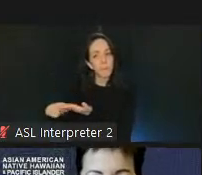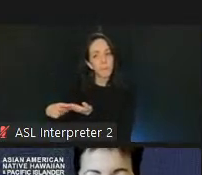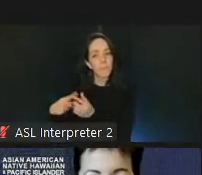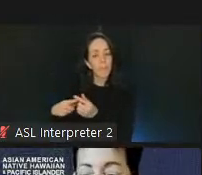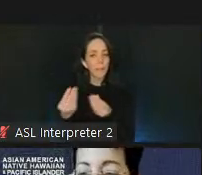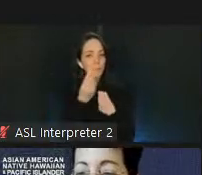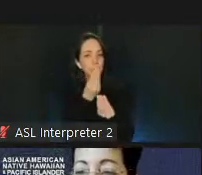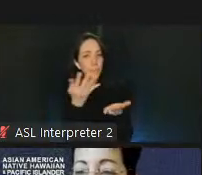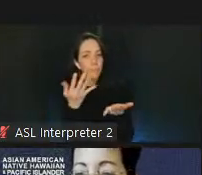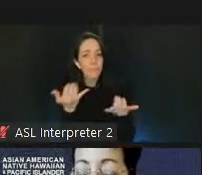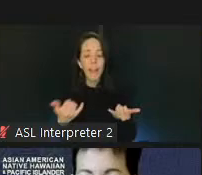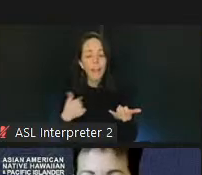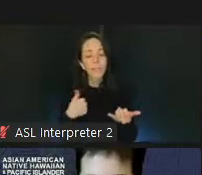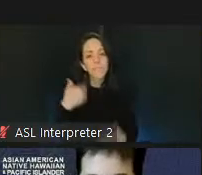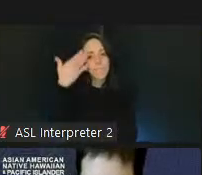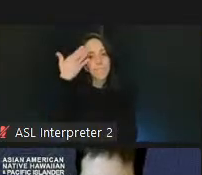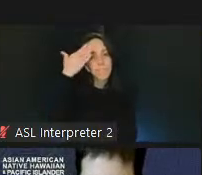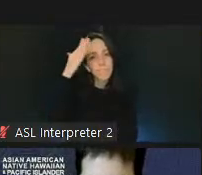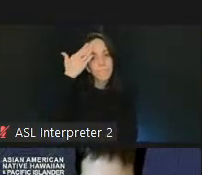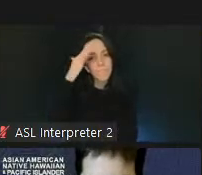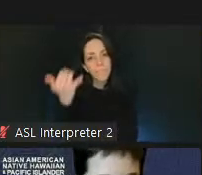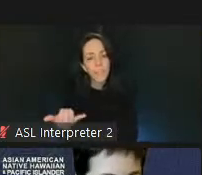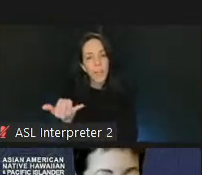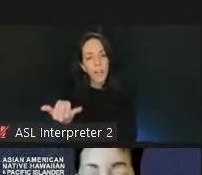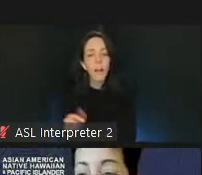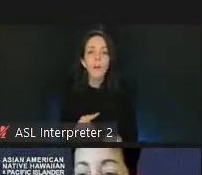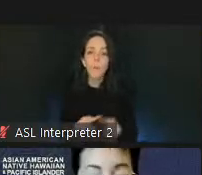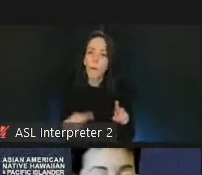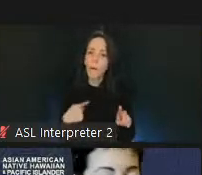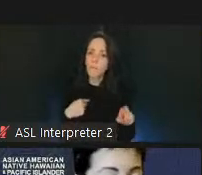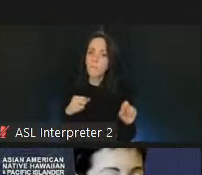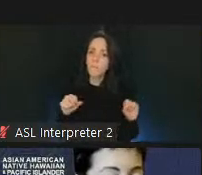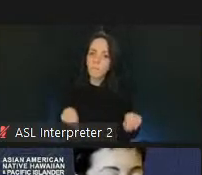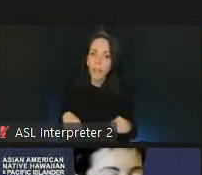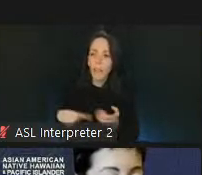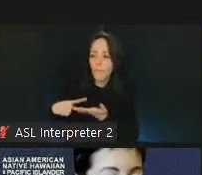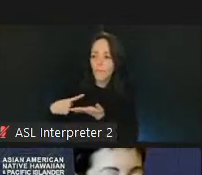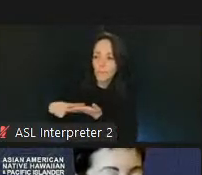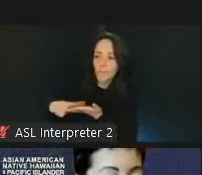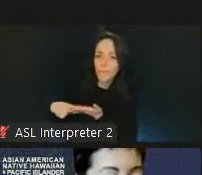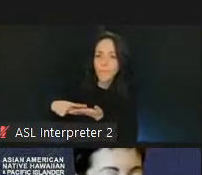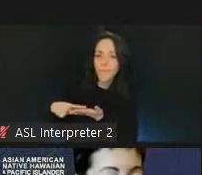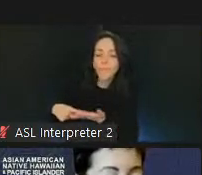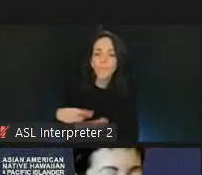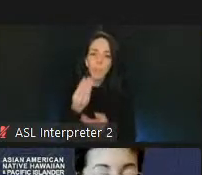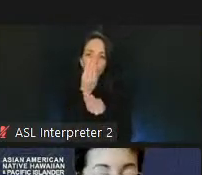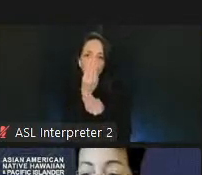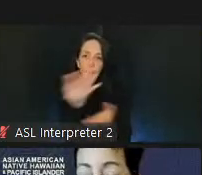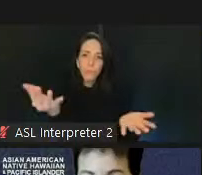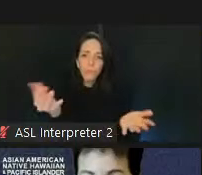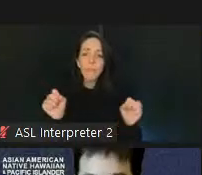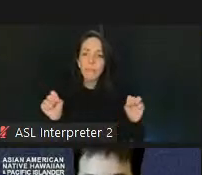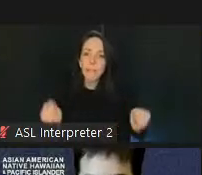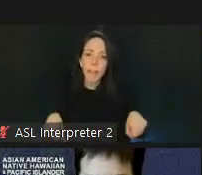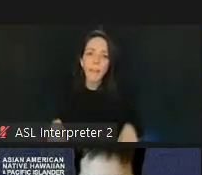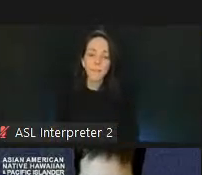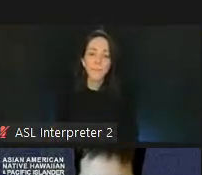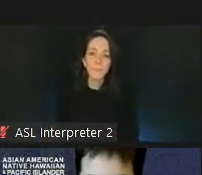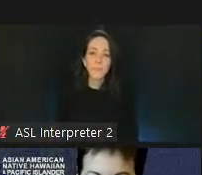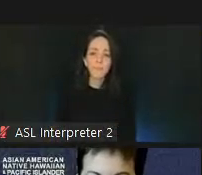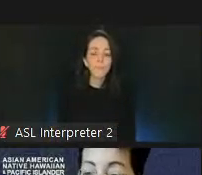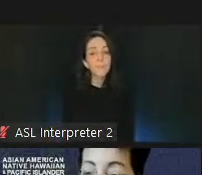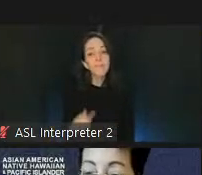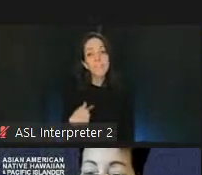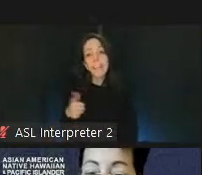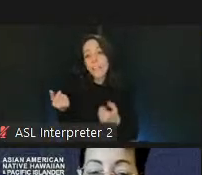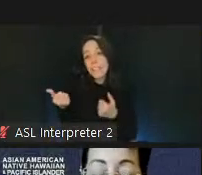the answer for that for you today, but we can certainly get that question answered, or at least attempt an